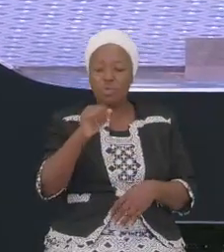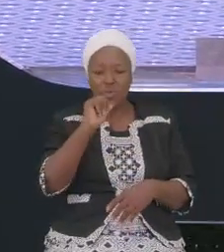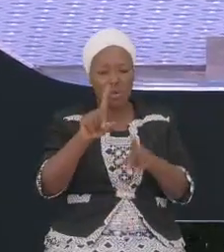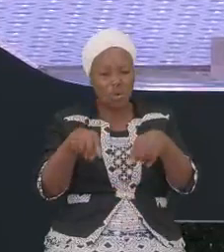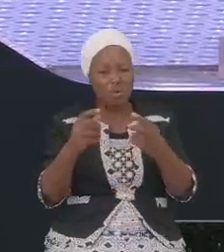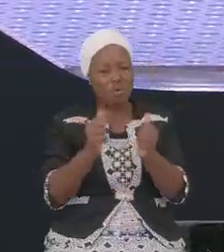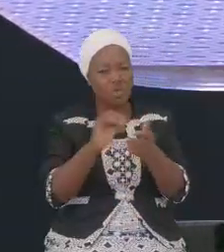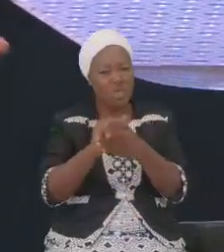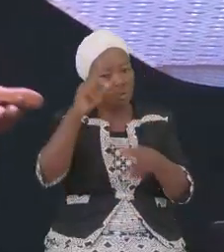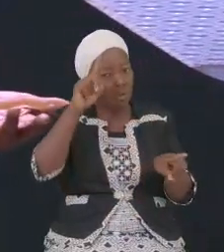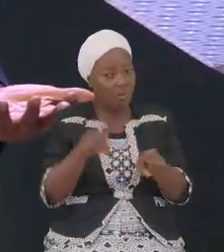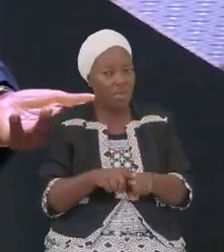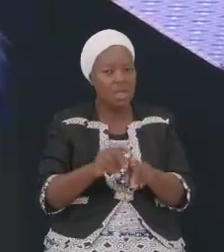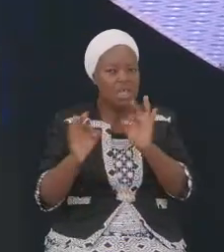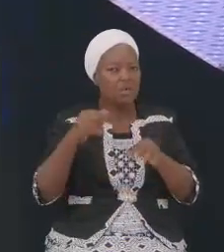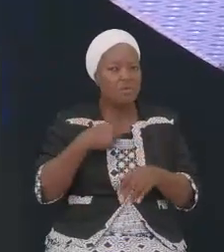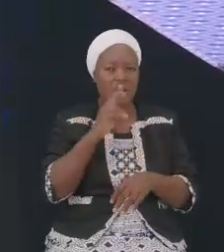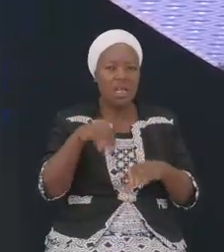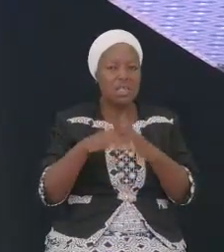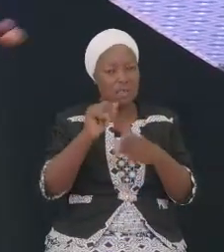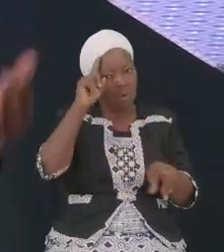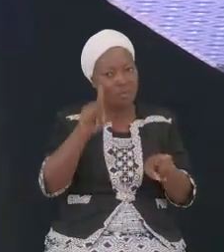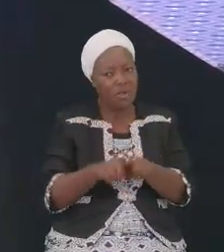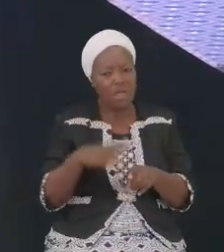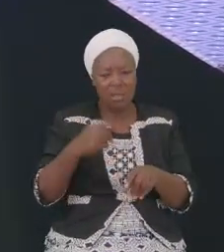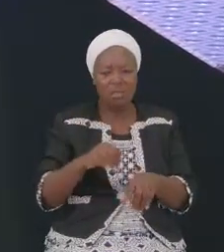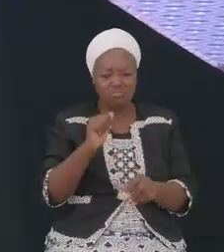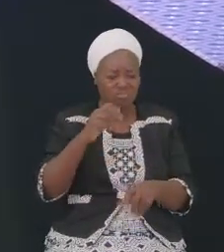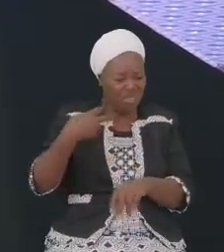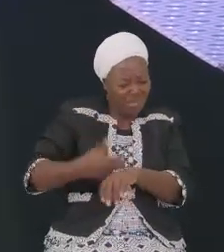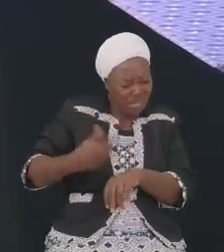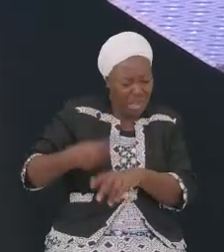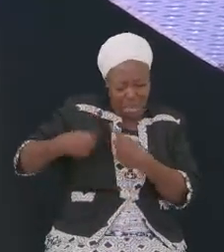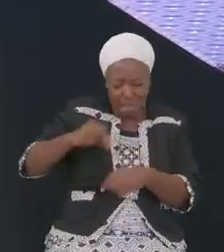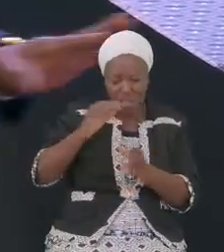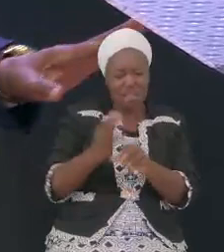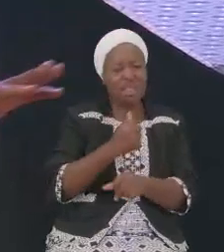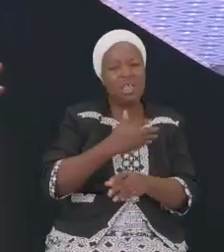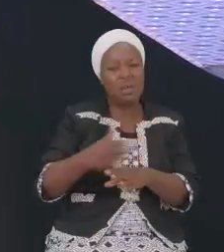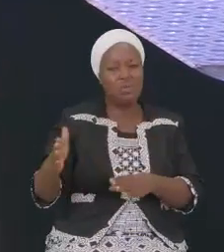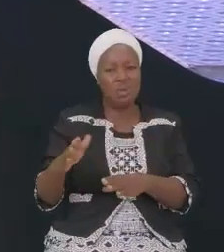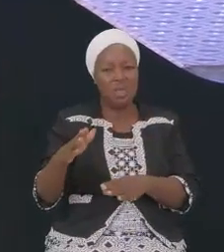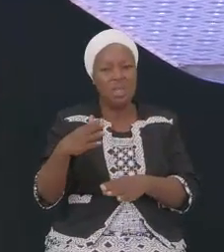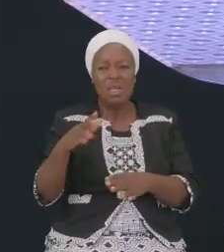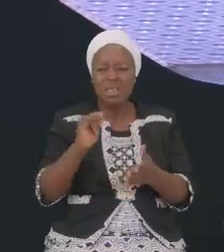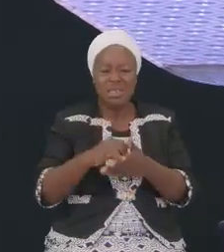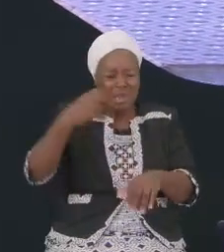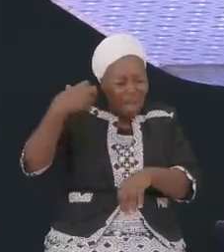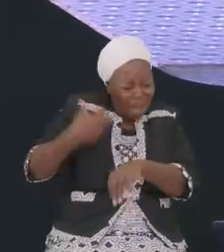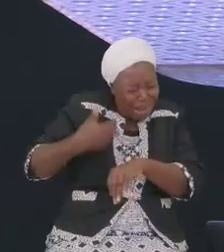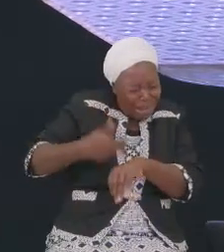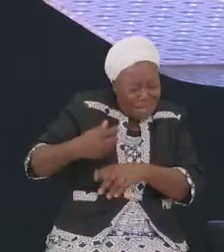the covenant. If we're in the covenant, the stony heart is taken away. The hard heart is taken away.